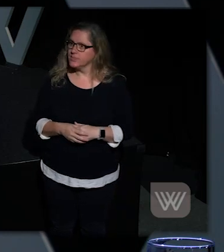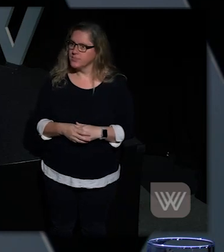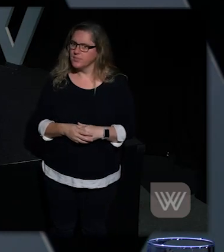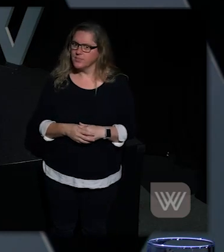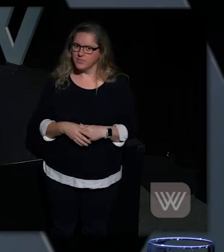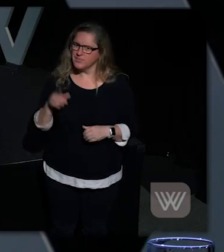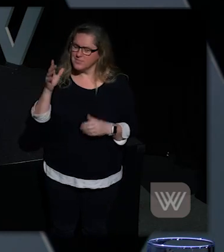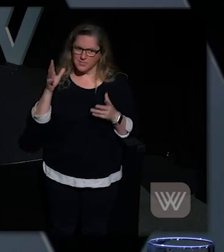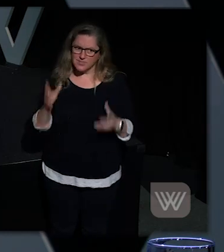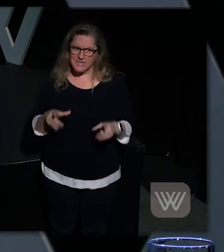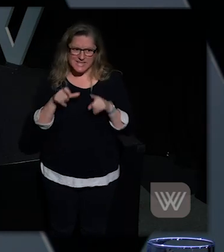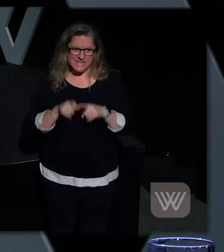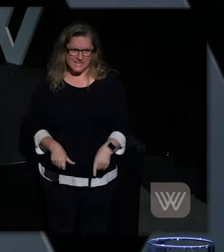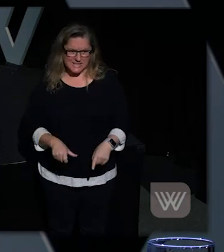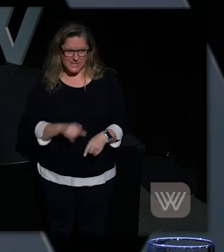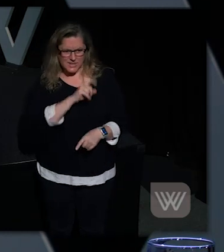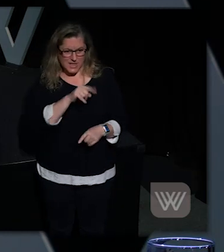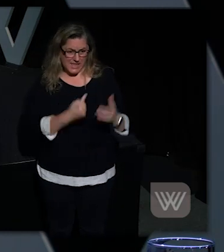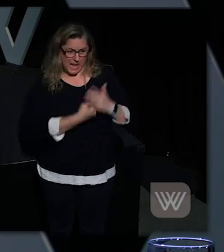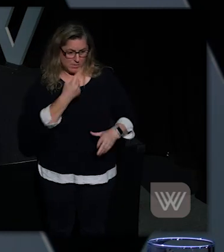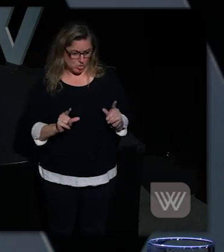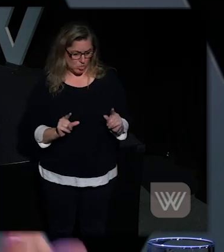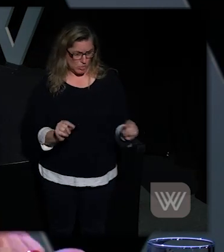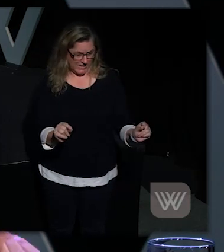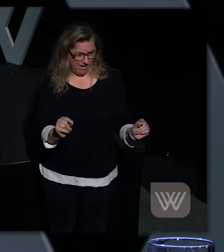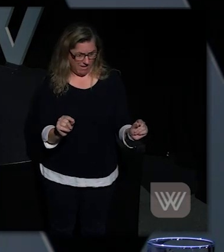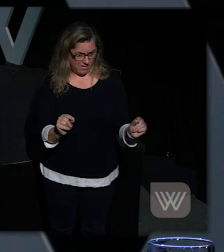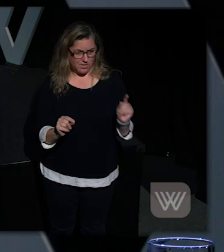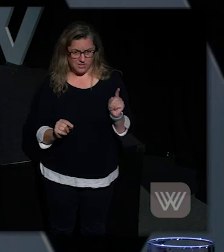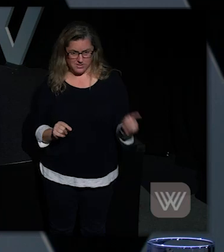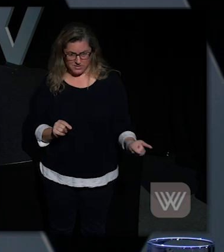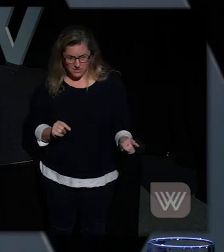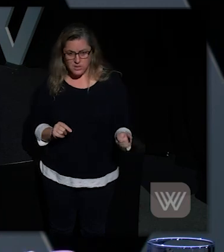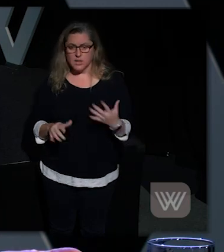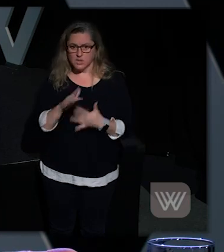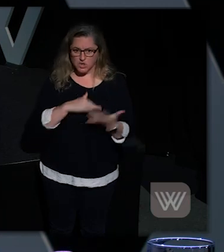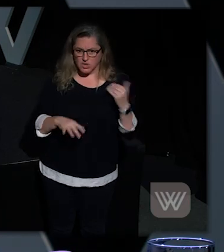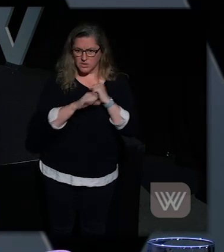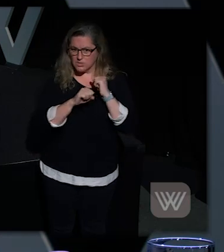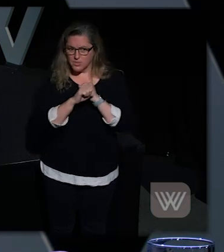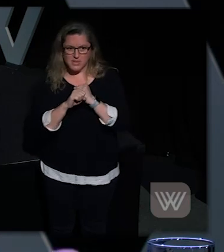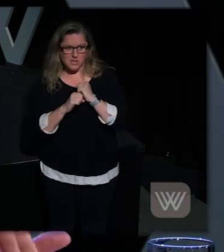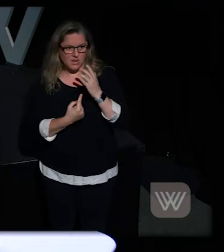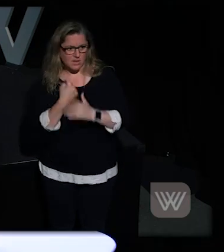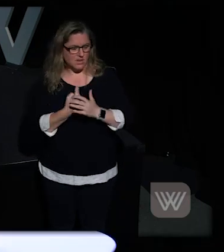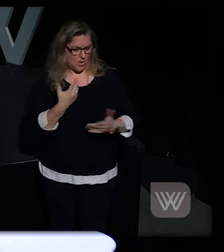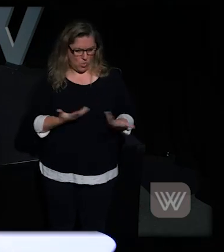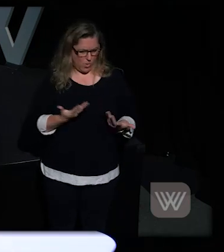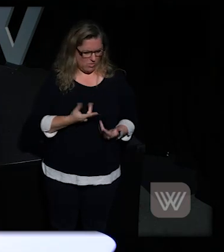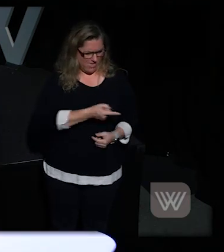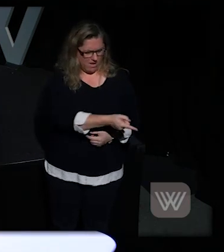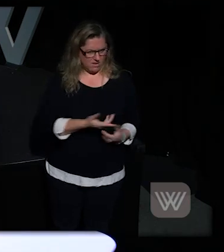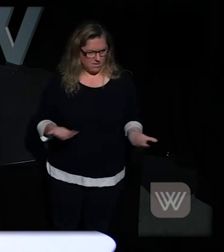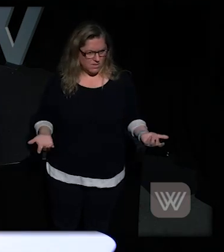really difficult question here. Like, that all happened on Twitter. So this brings us back to social media companies again. Like, where are they in